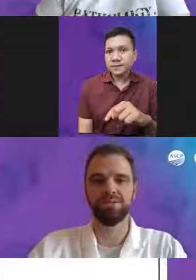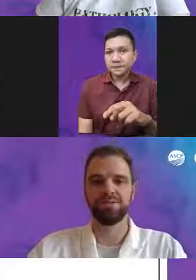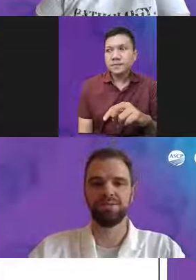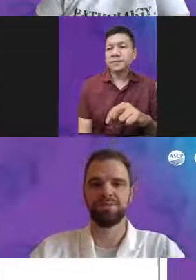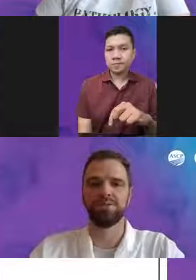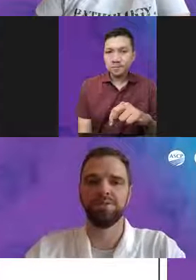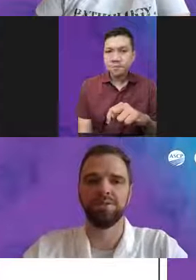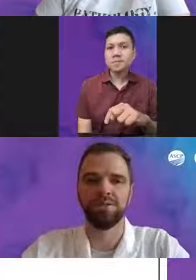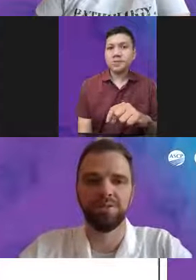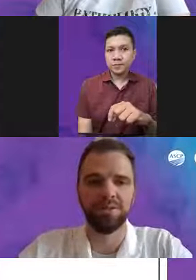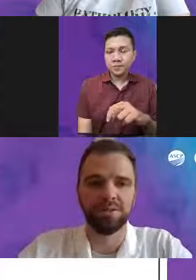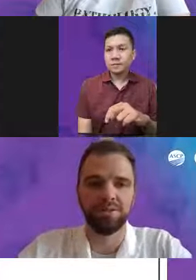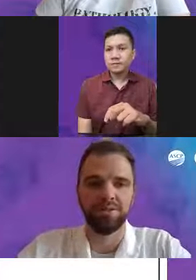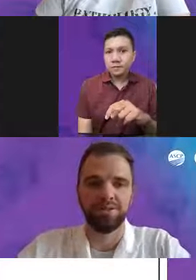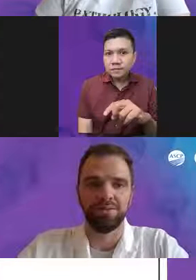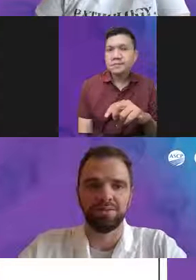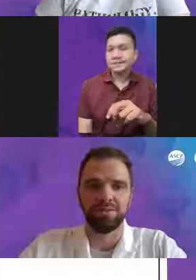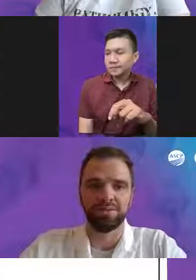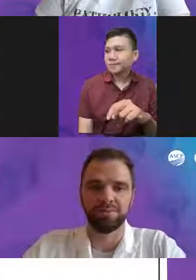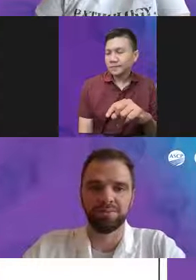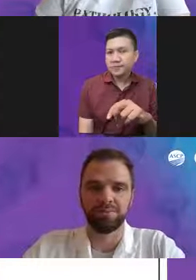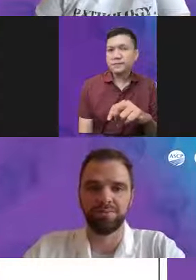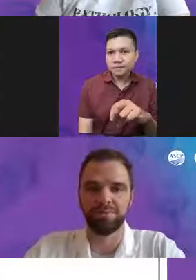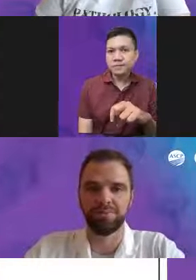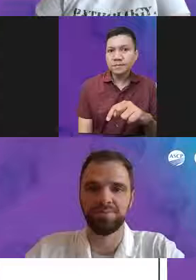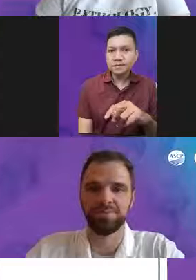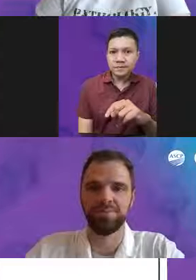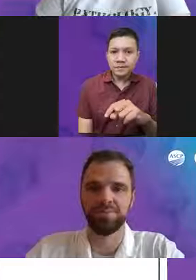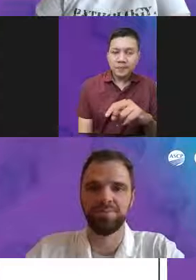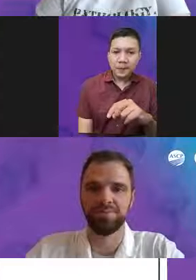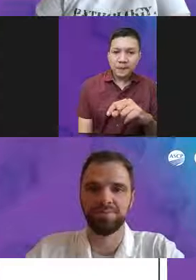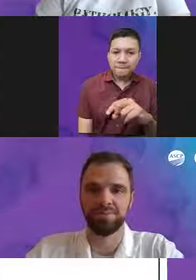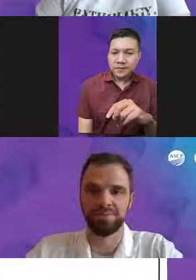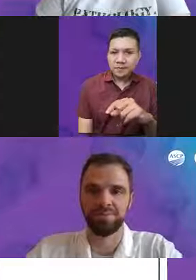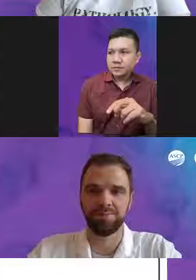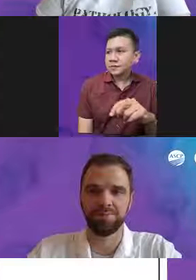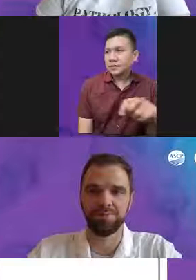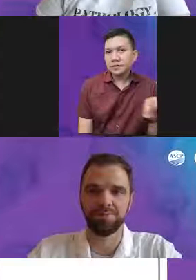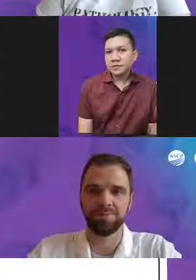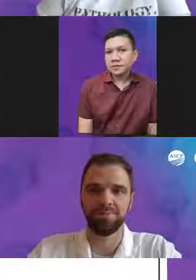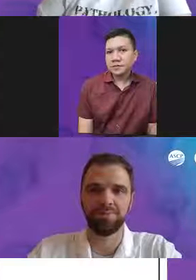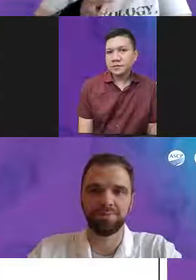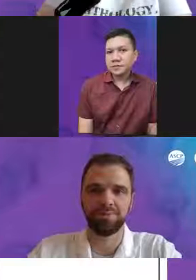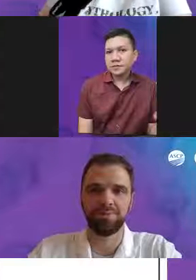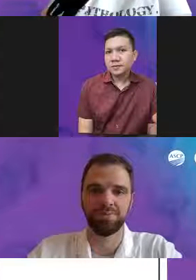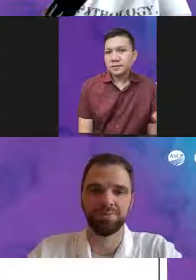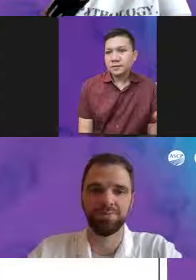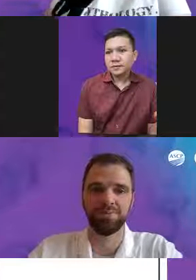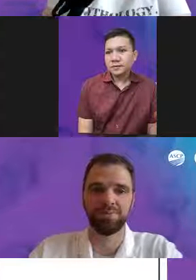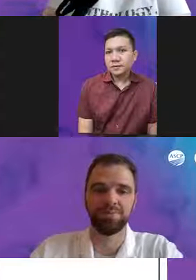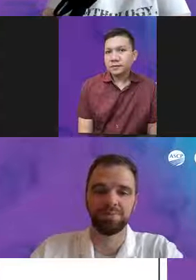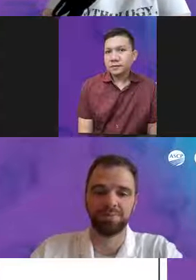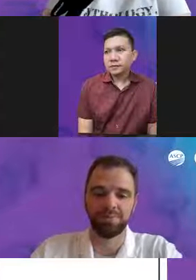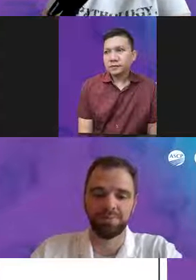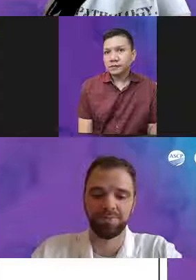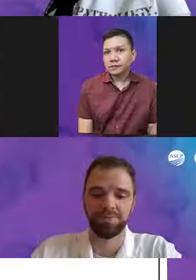bone marrow, they're losing their nucleus right before they come out, right? Mm-hmm. And so it's shifting internally,